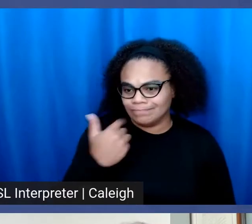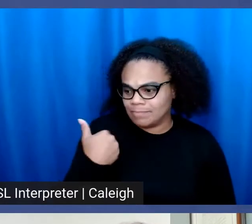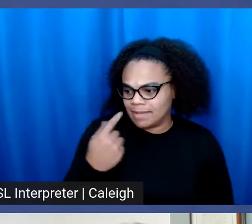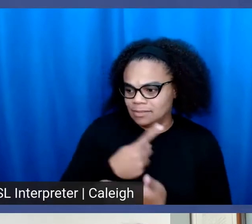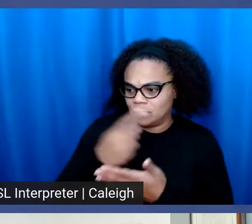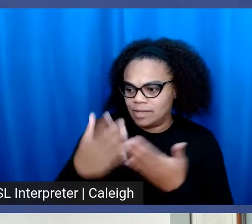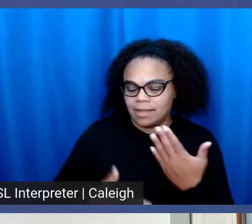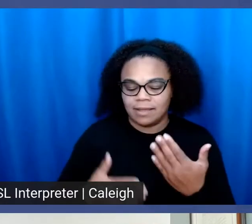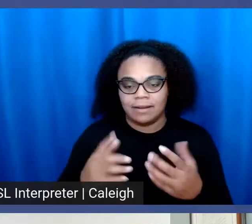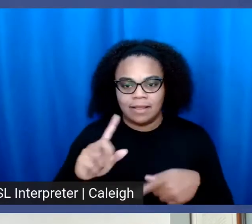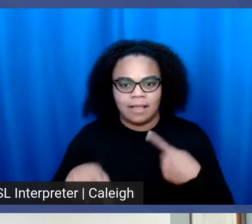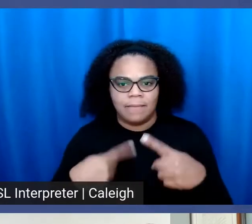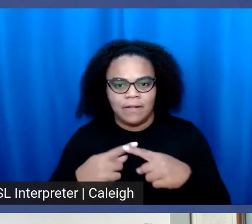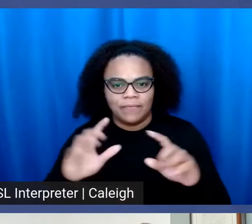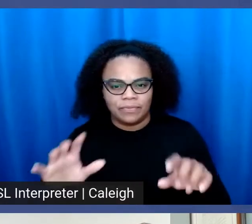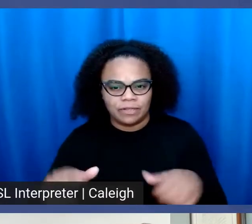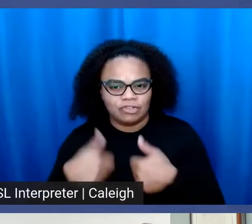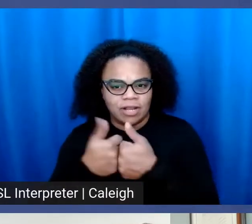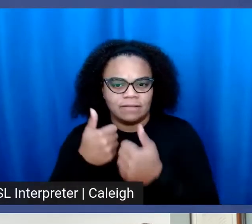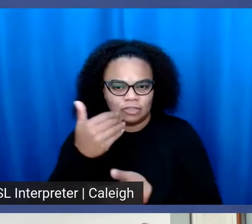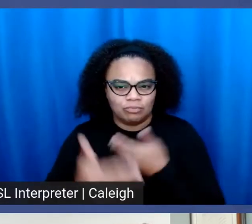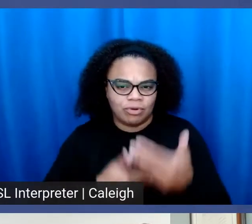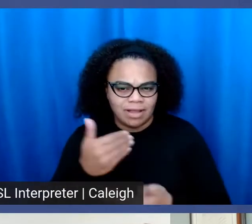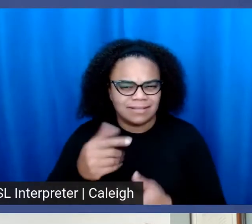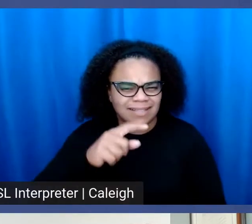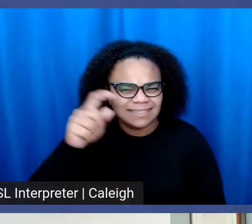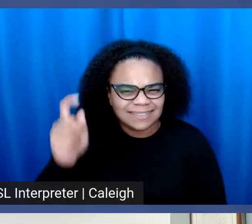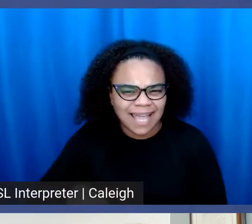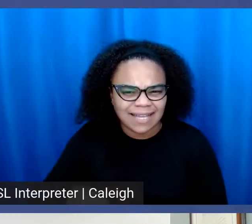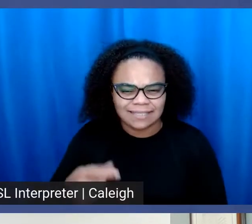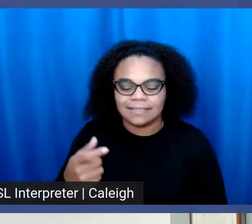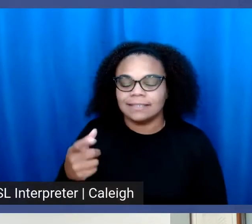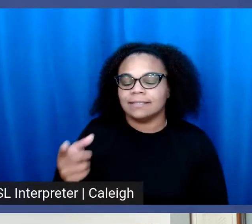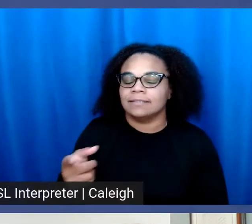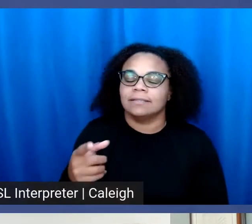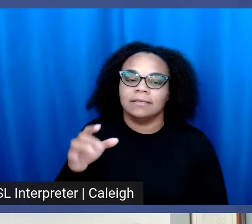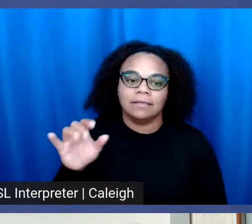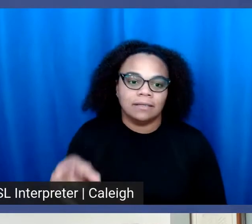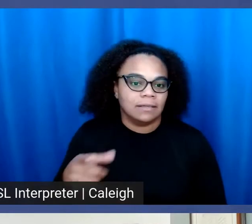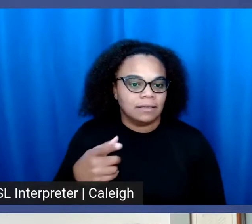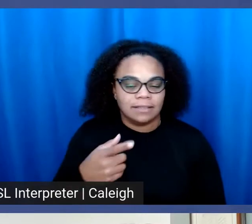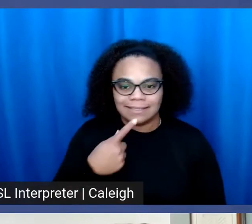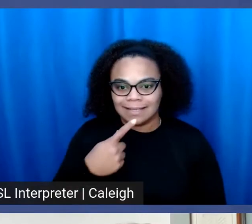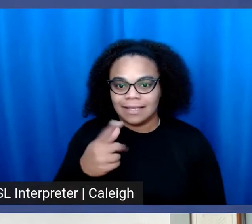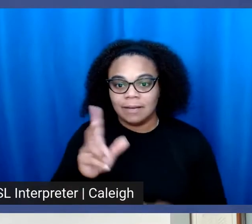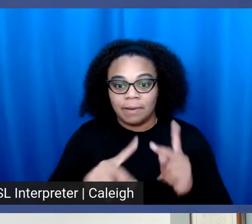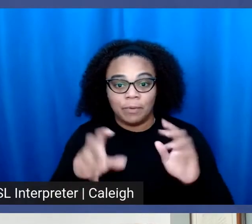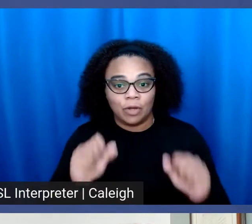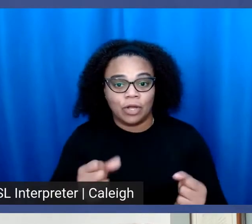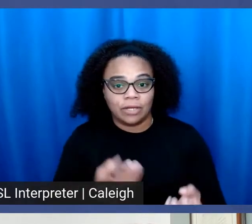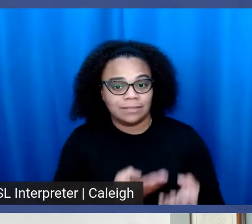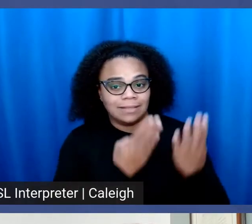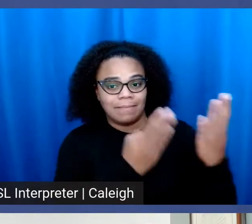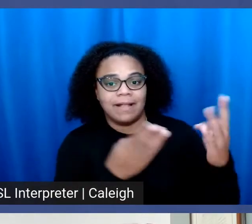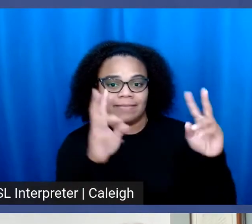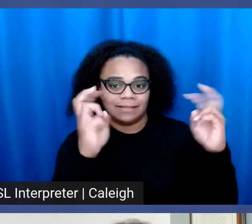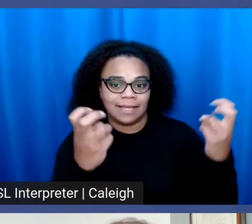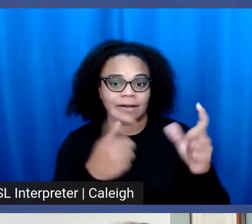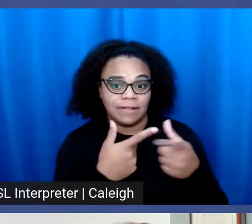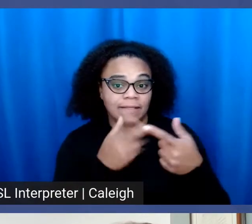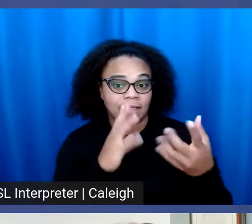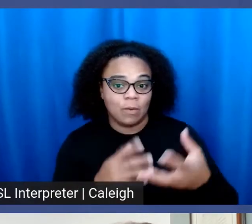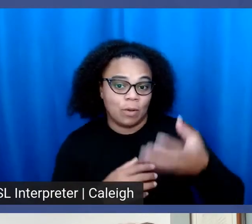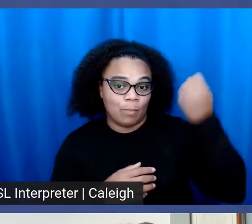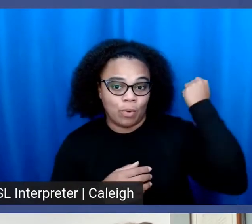challenge process, I think at a Texas district, and Martha, perhaps you know for sure, was such that people could just submit the title and the book would be preemptively pulled as a function